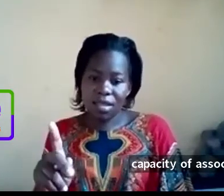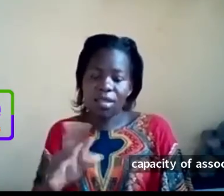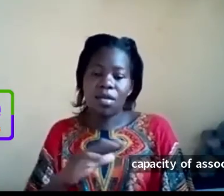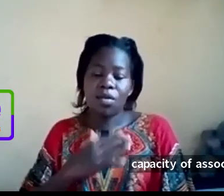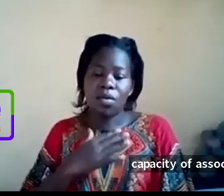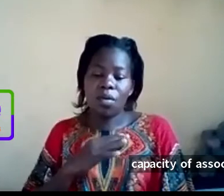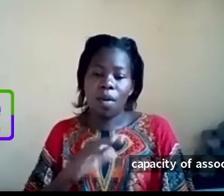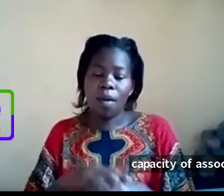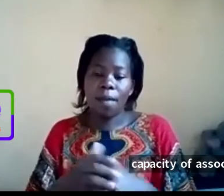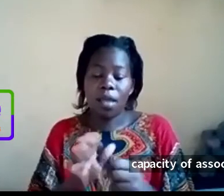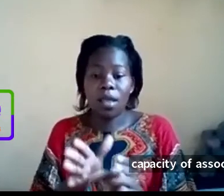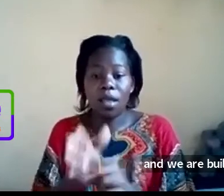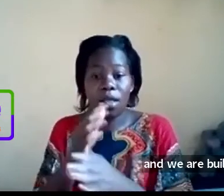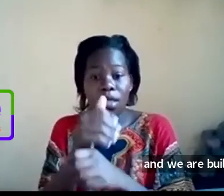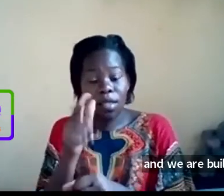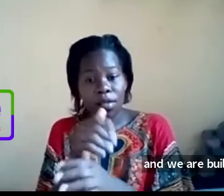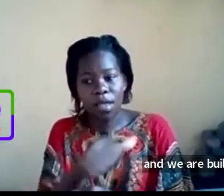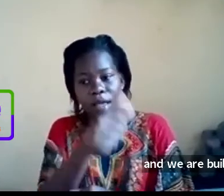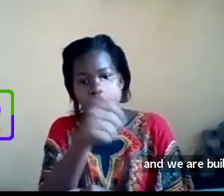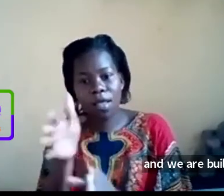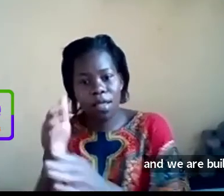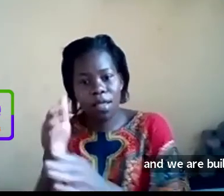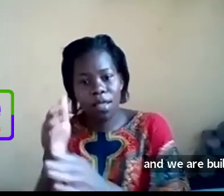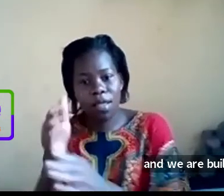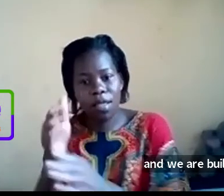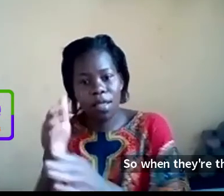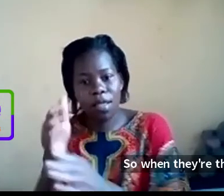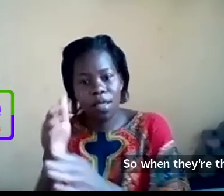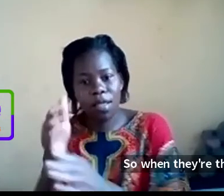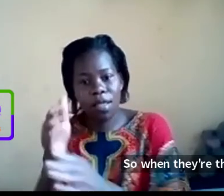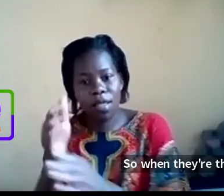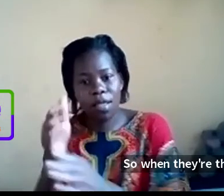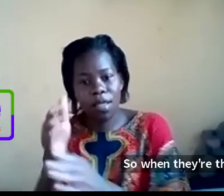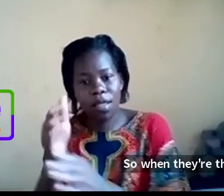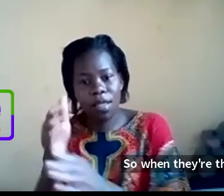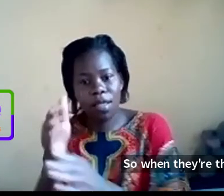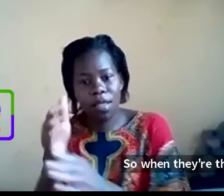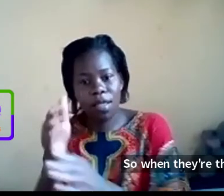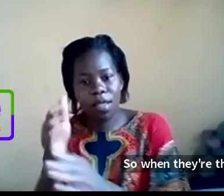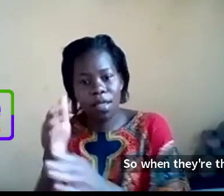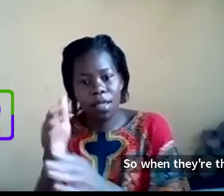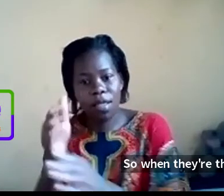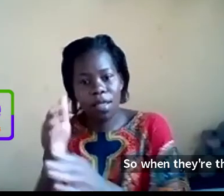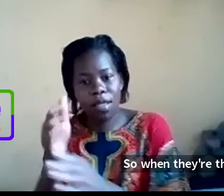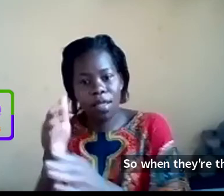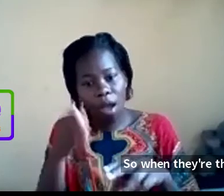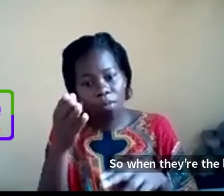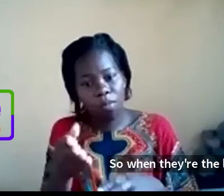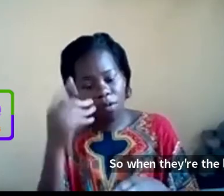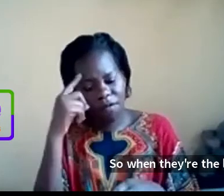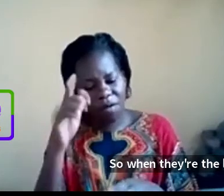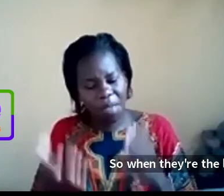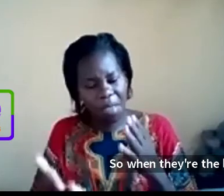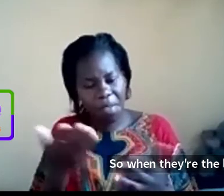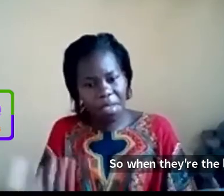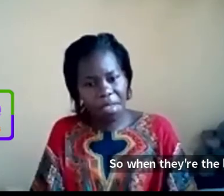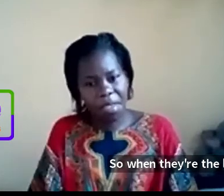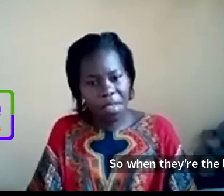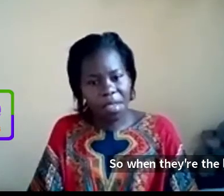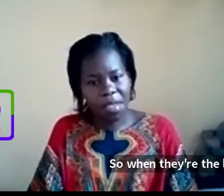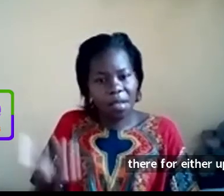products. So when the local government has a contract out there for either upgrading a road or things like